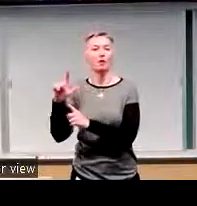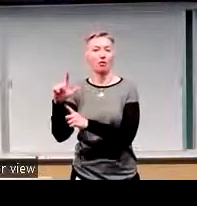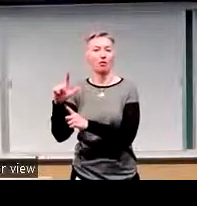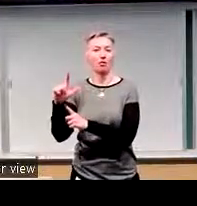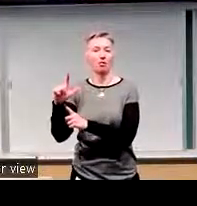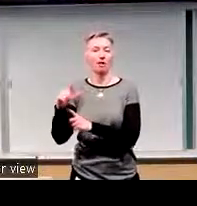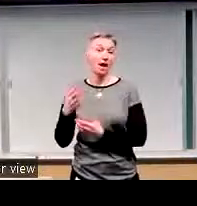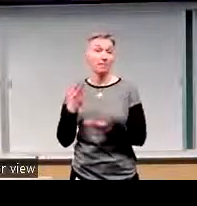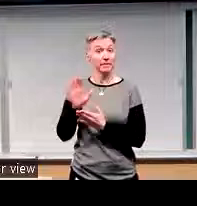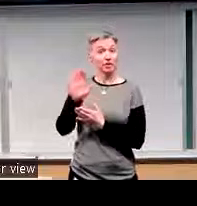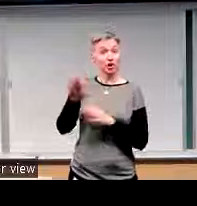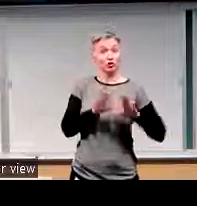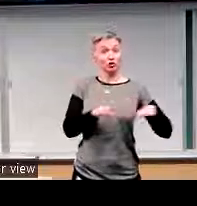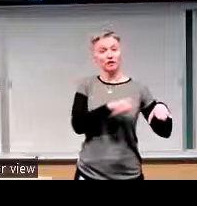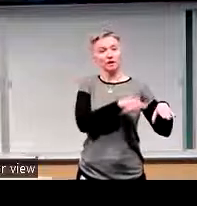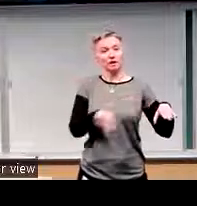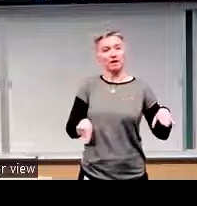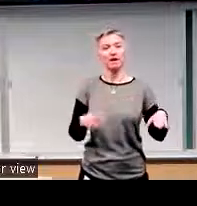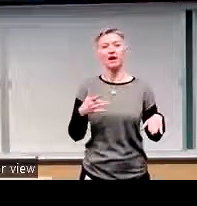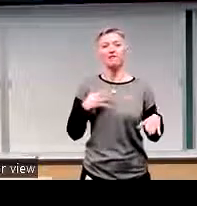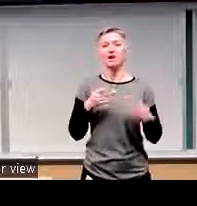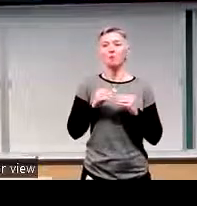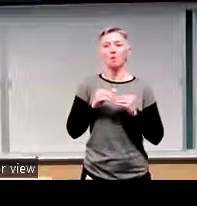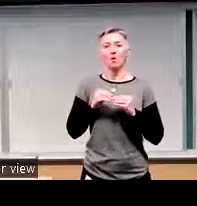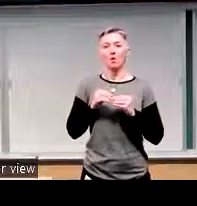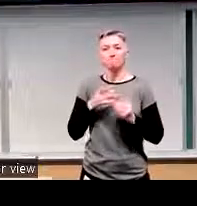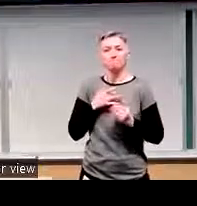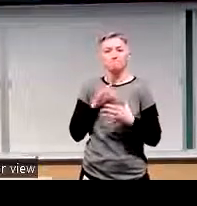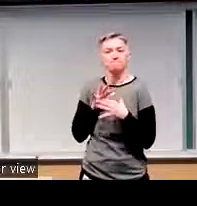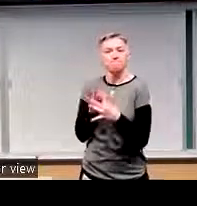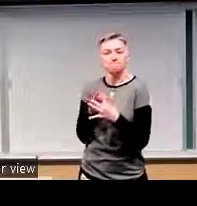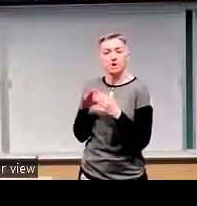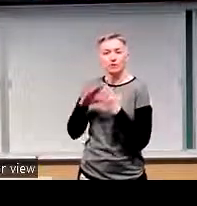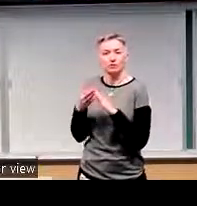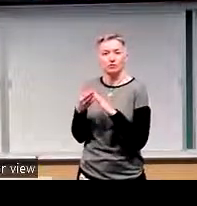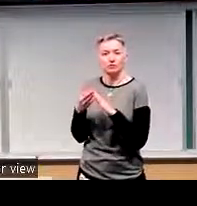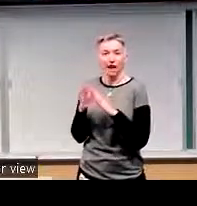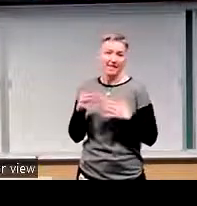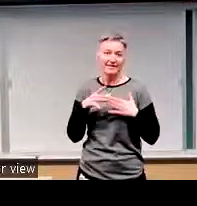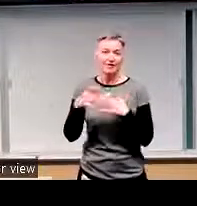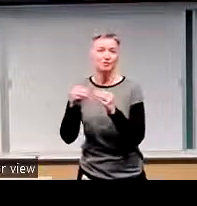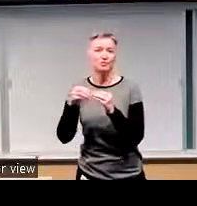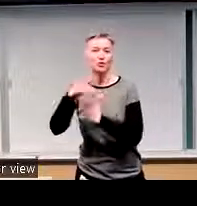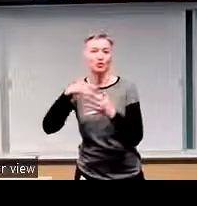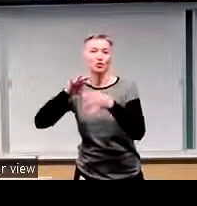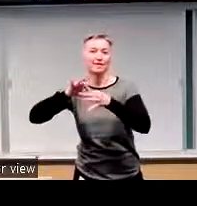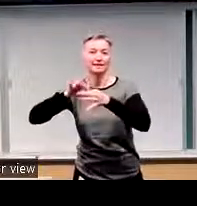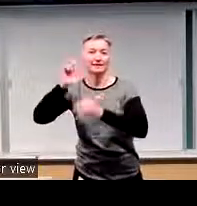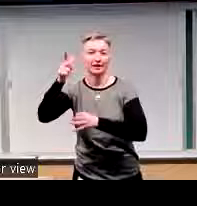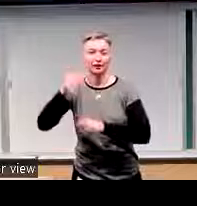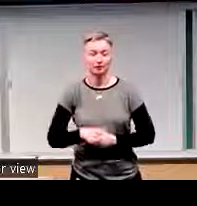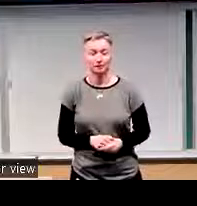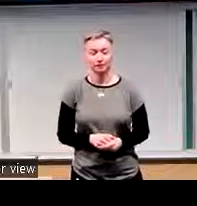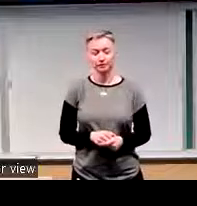themselves have a greater sense of community, which leads to more social connectedness. So this